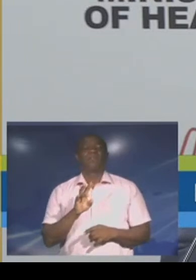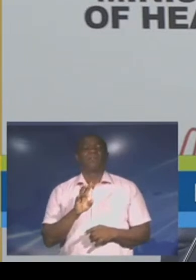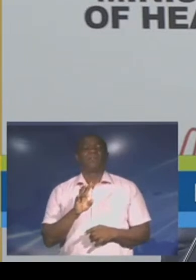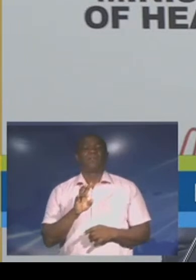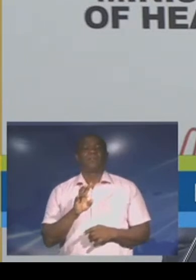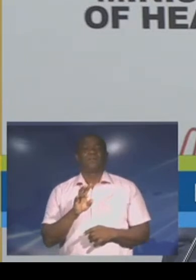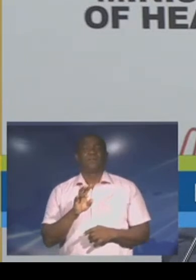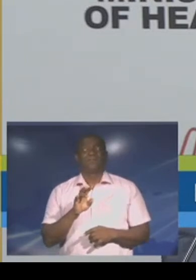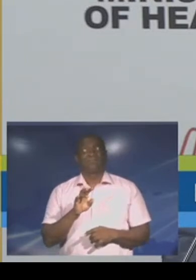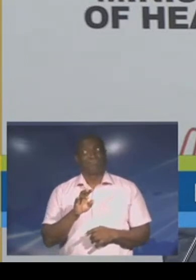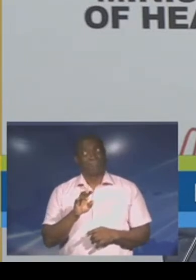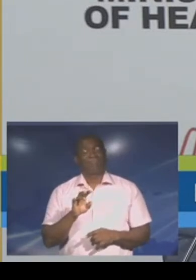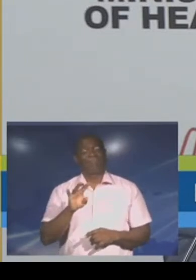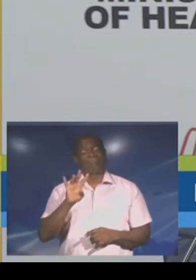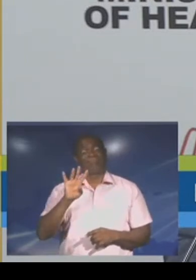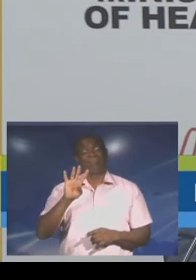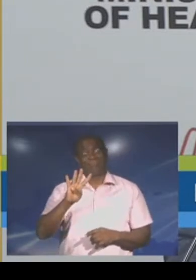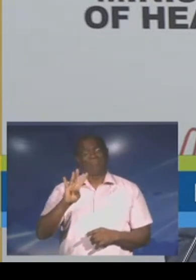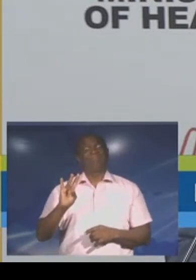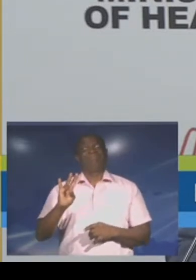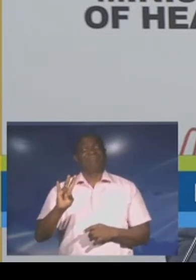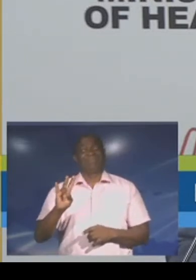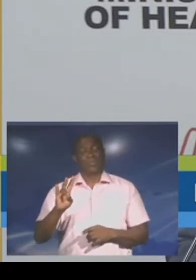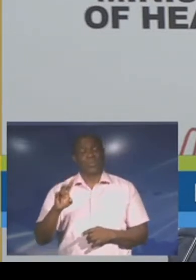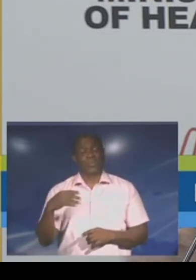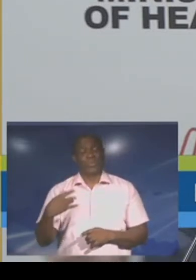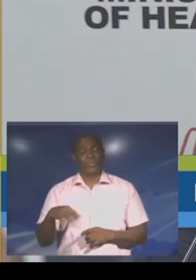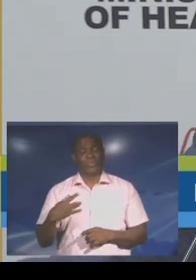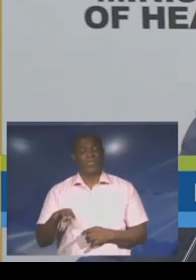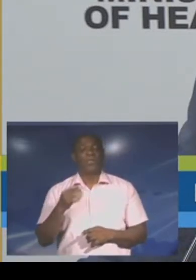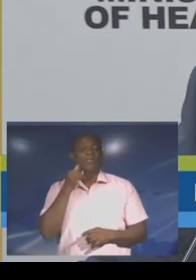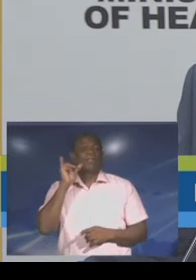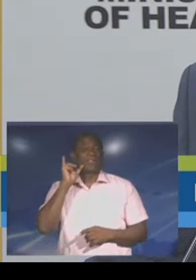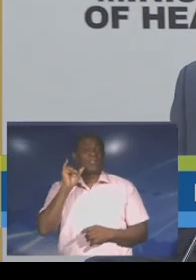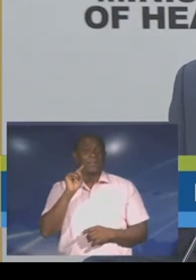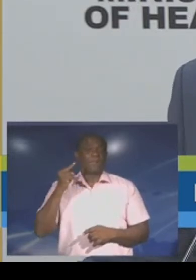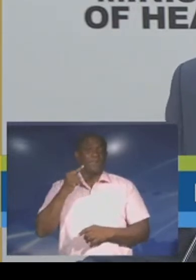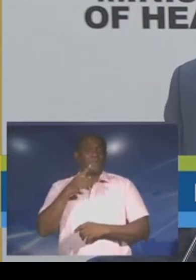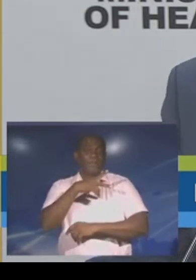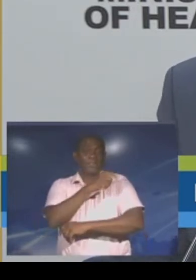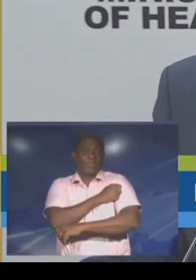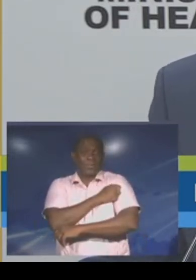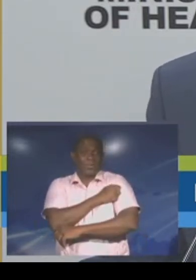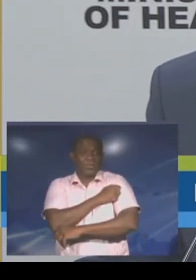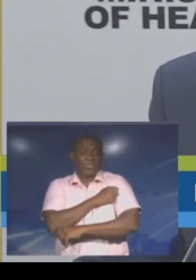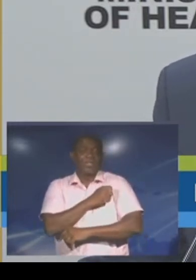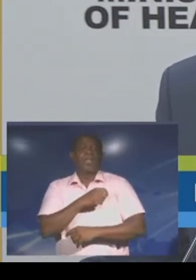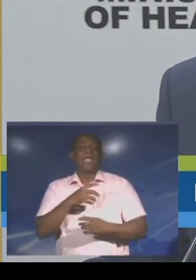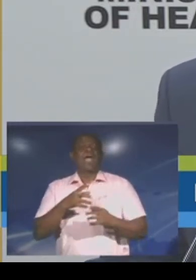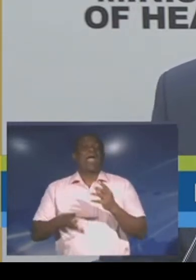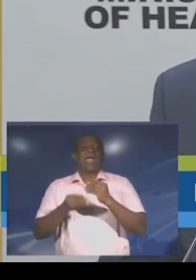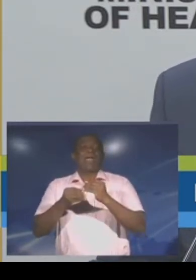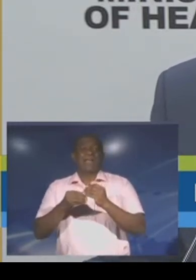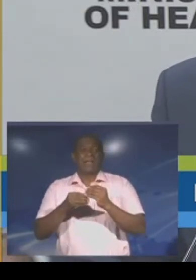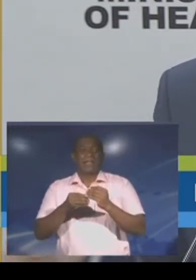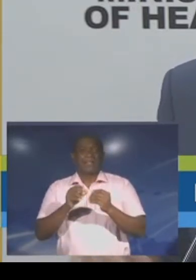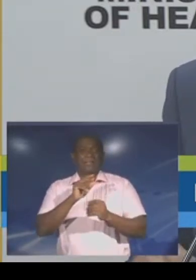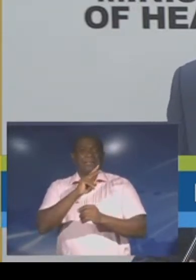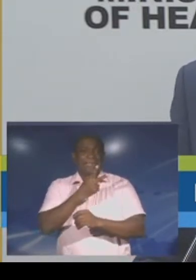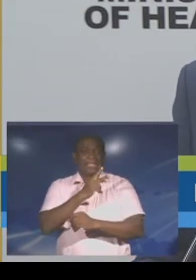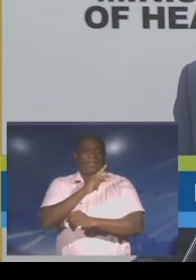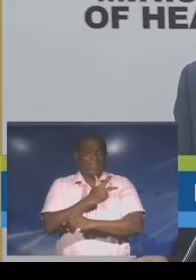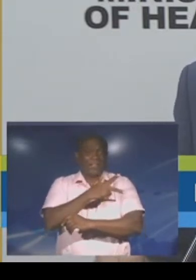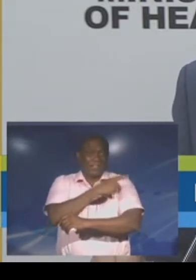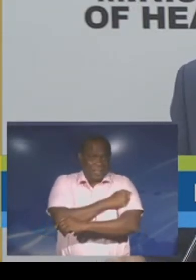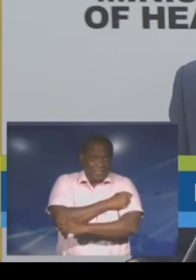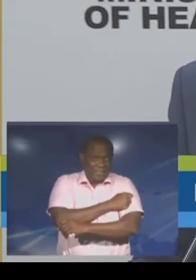of 47. And yesterday, first doses and booster, a total of 135, Richard. So that tells you how